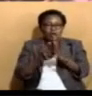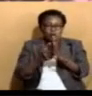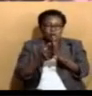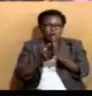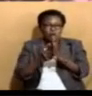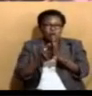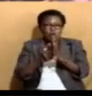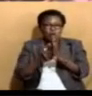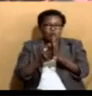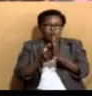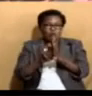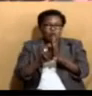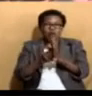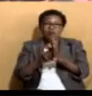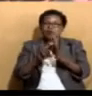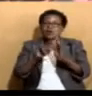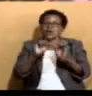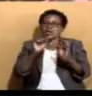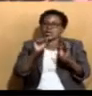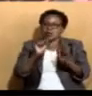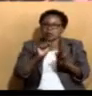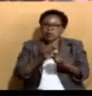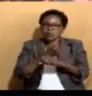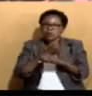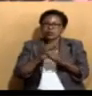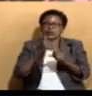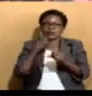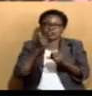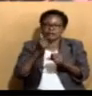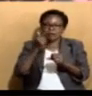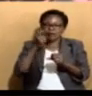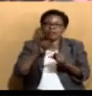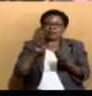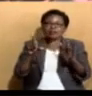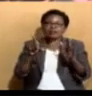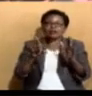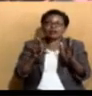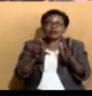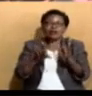rem cannot be illegal or invalid